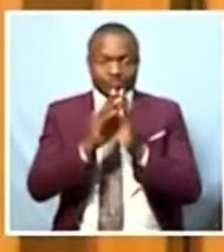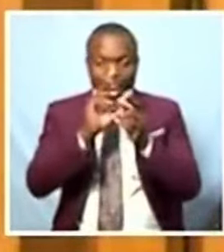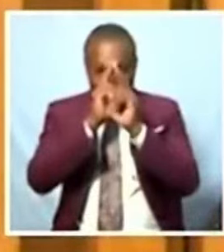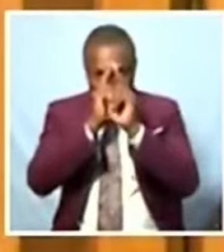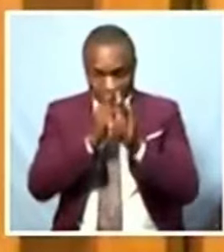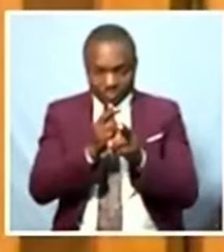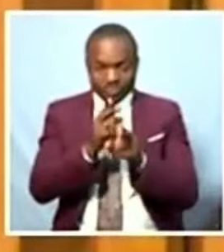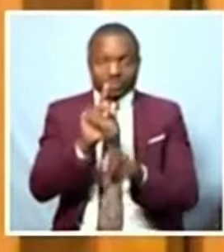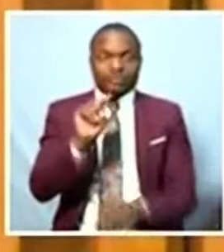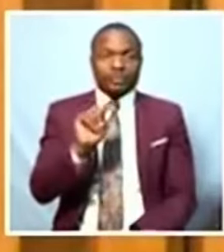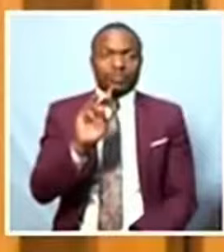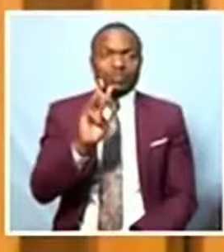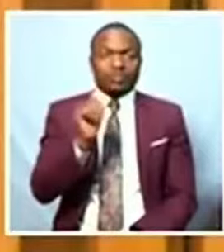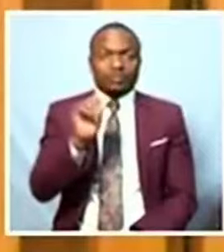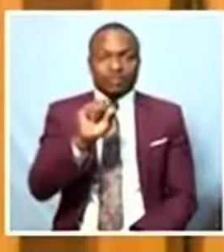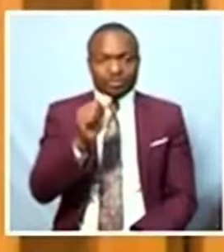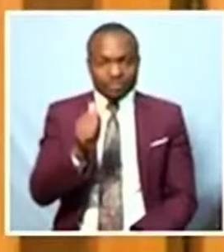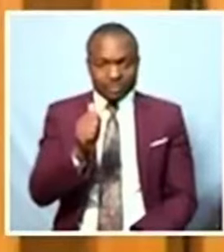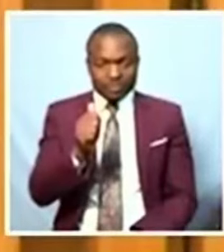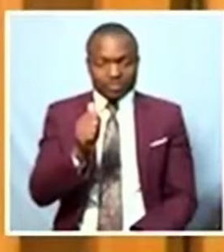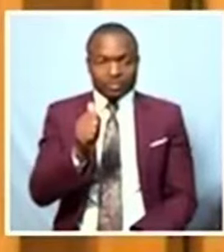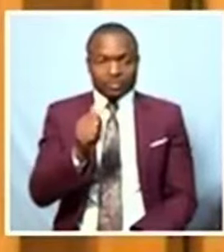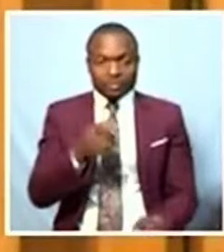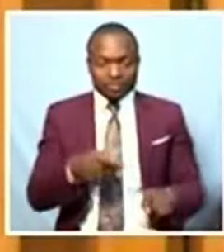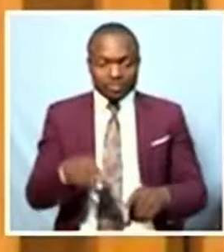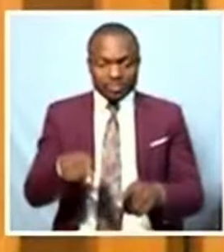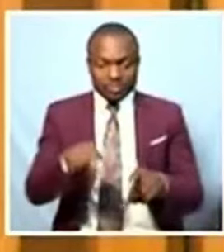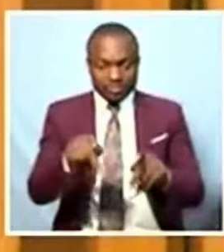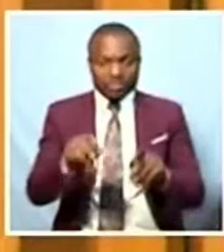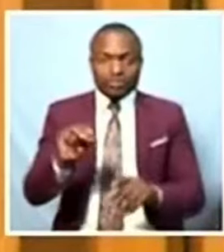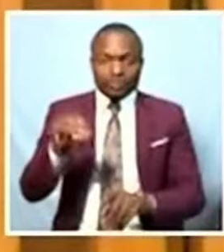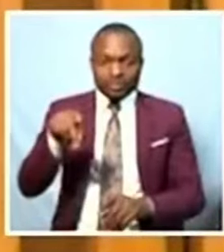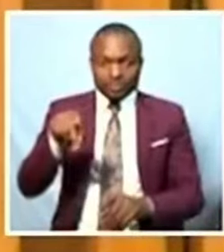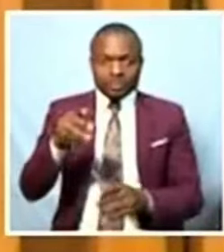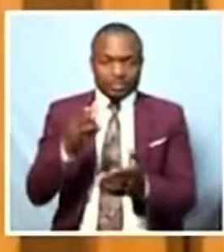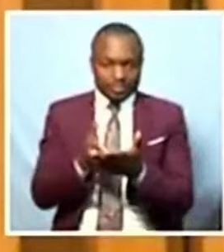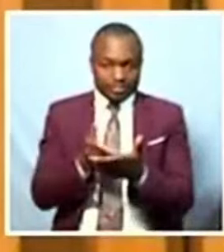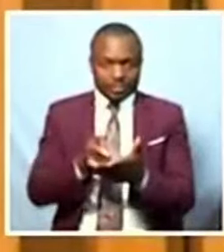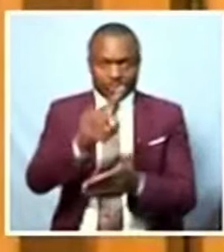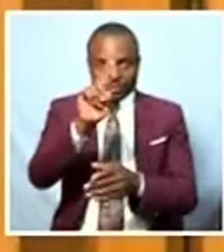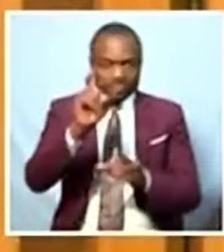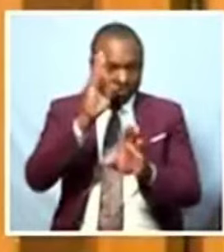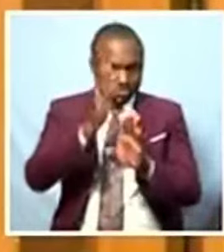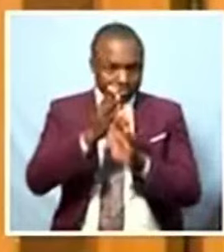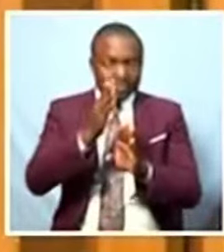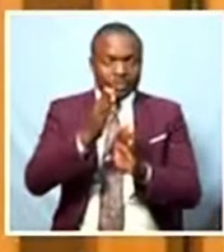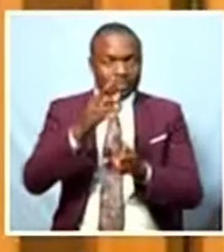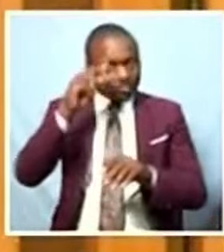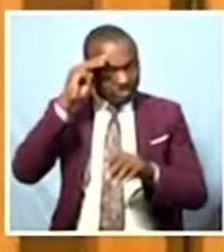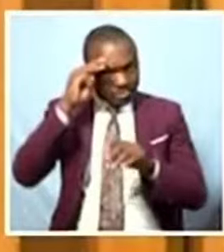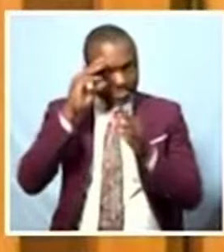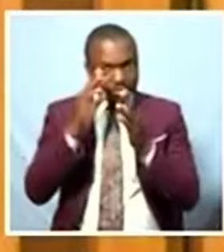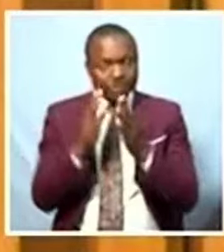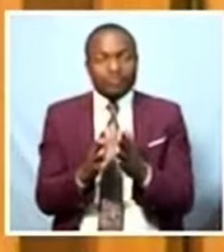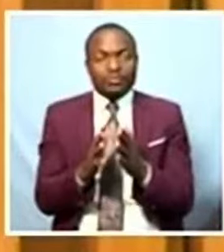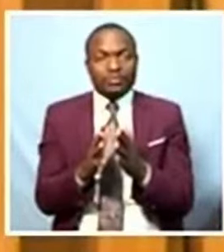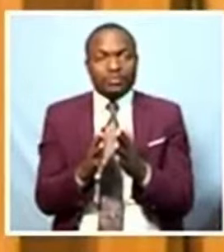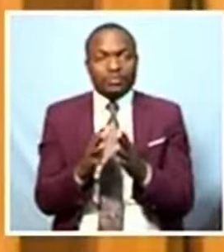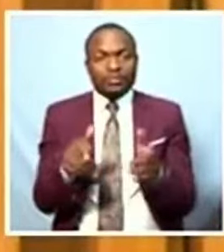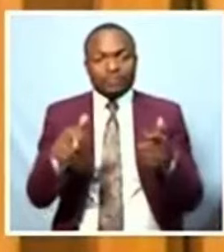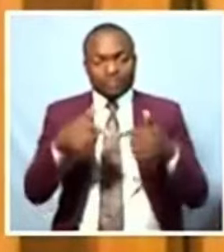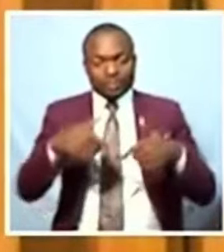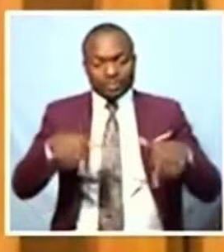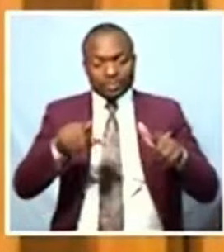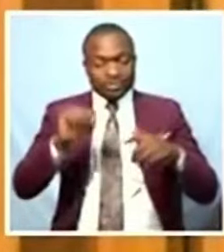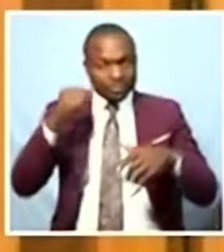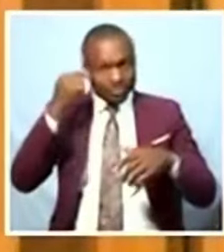Mr. Philemon Twasa, Kasenengwa Member of Parliament. This question was directed to the Minister of Local